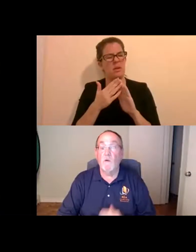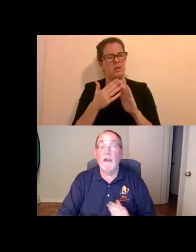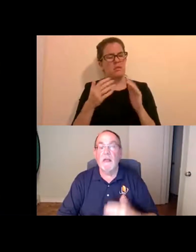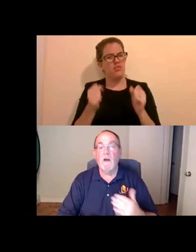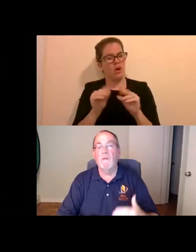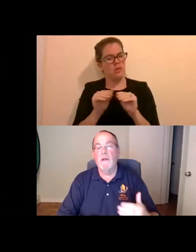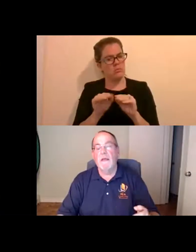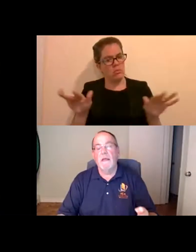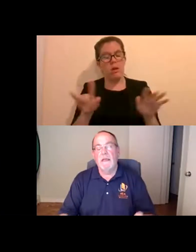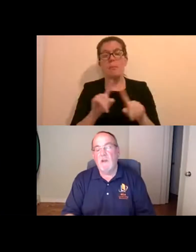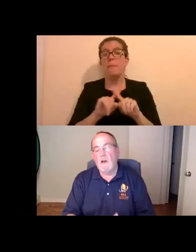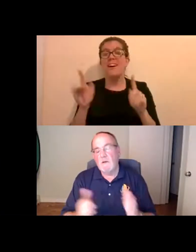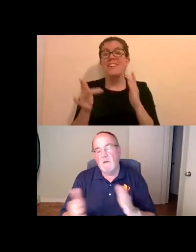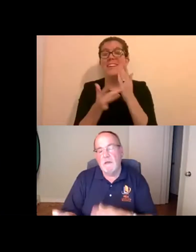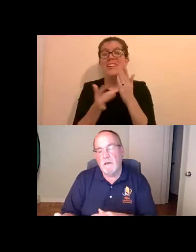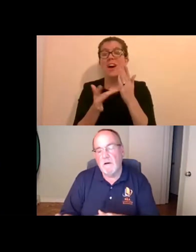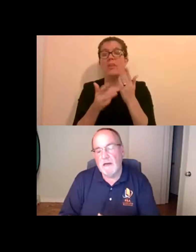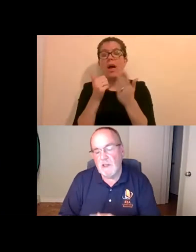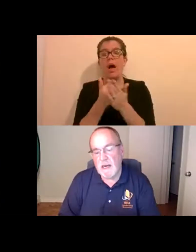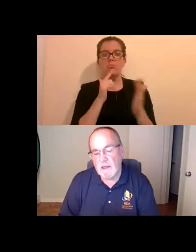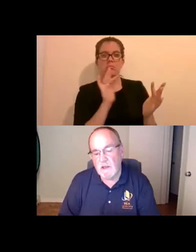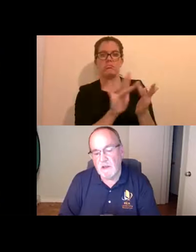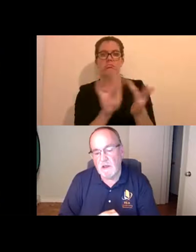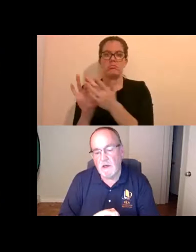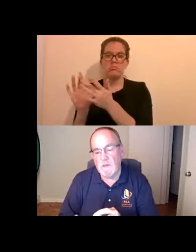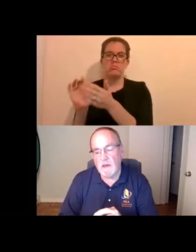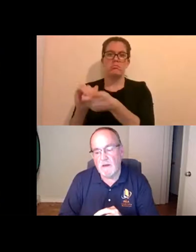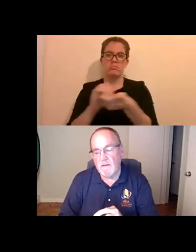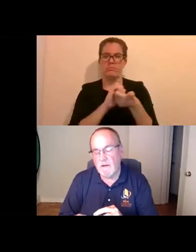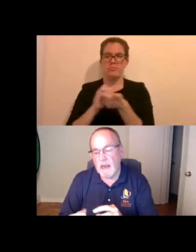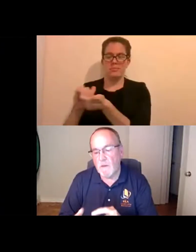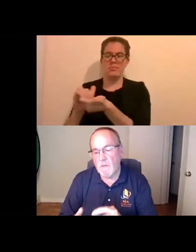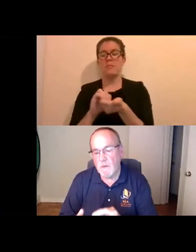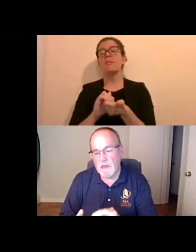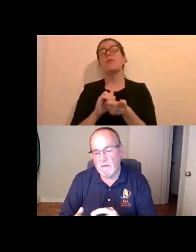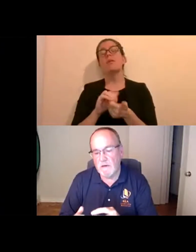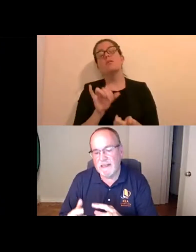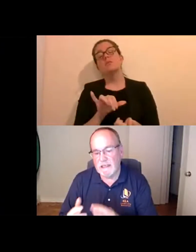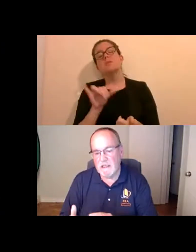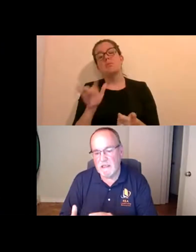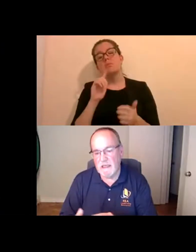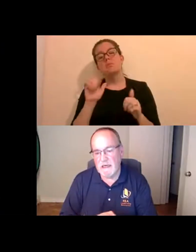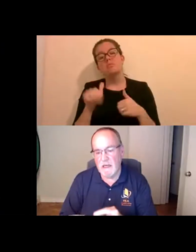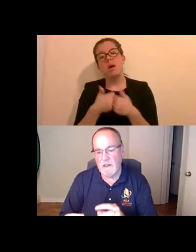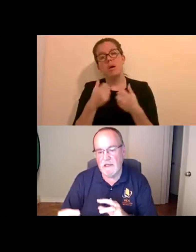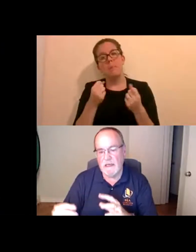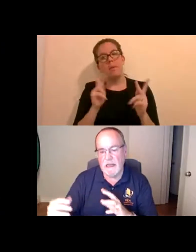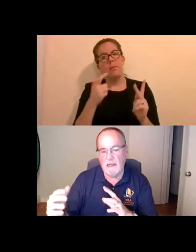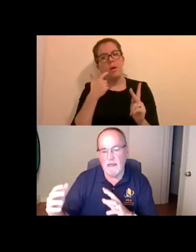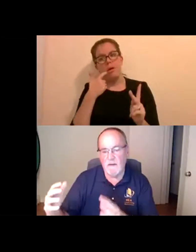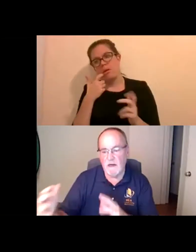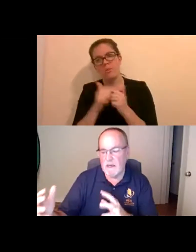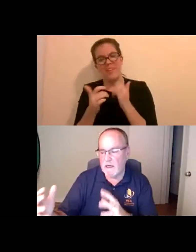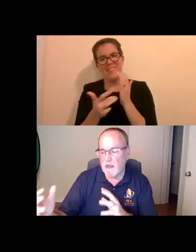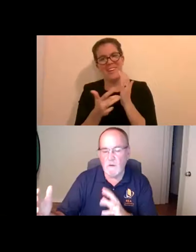a great help. It's also been a great challenge in terms of how people get very addicted to technology and how they